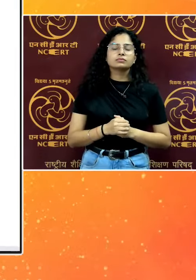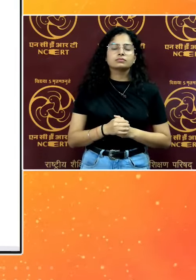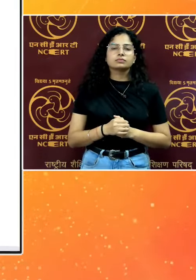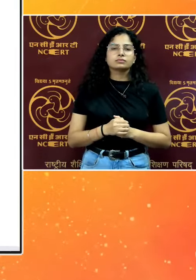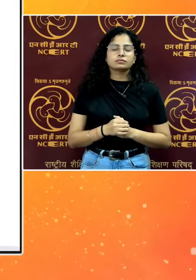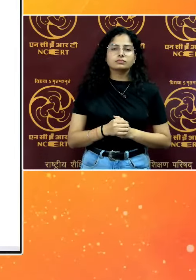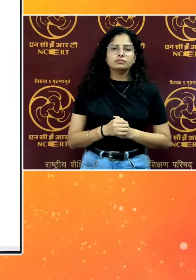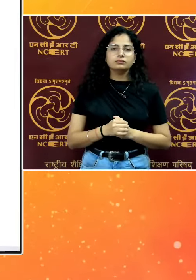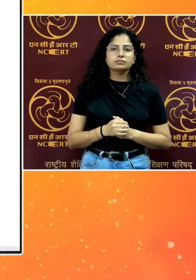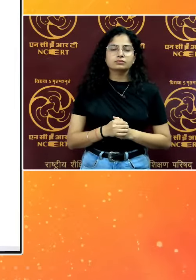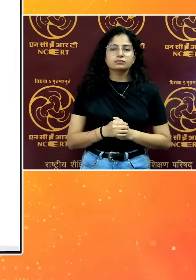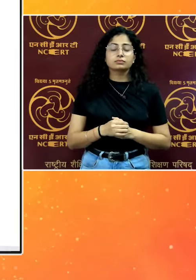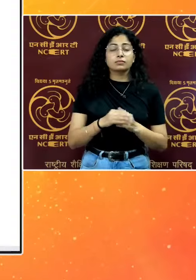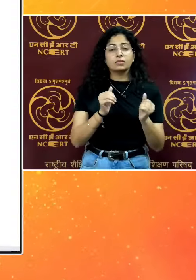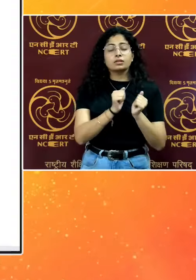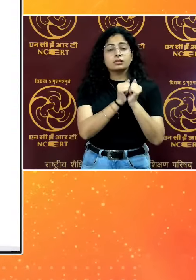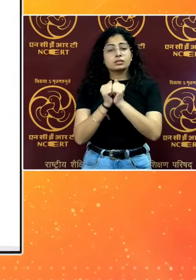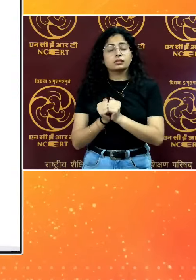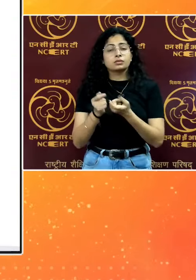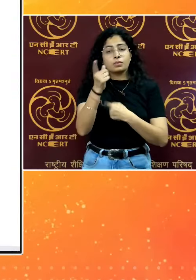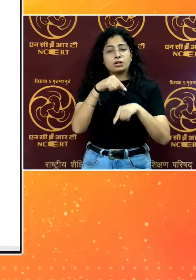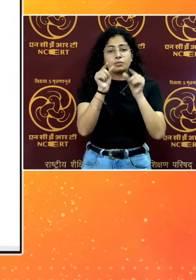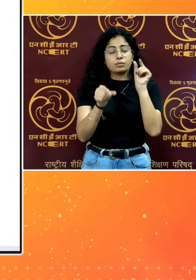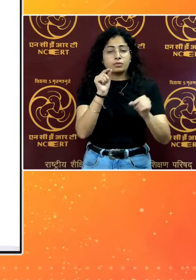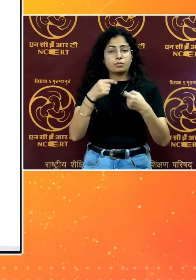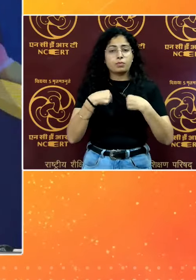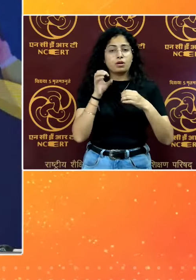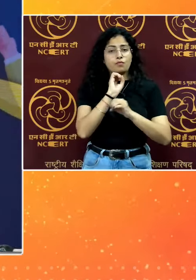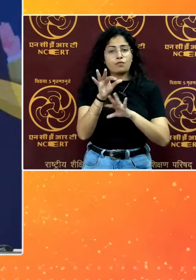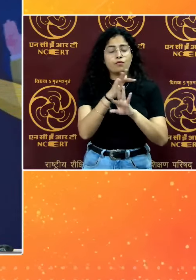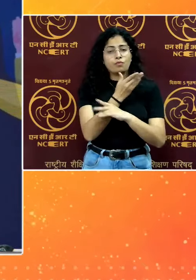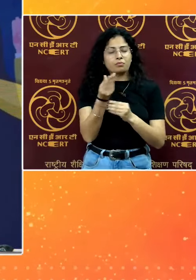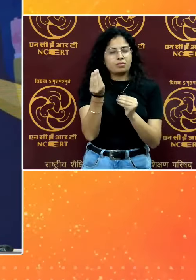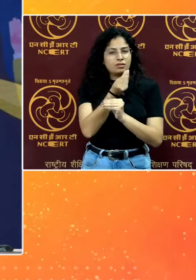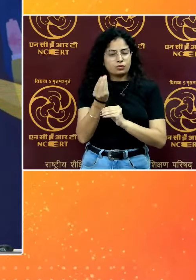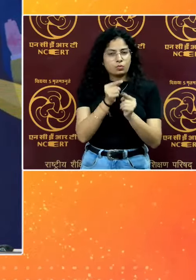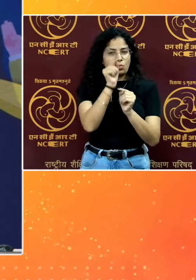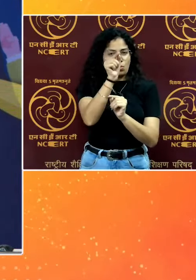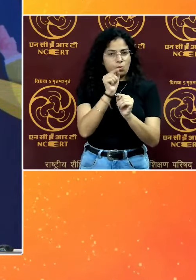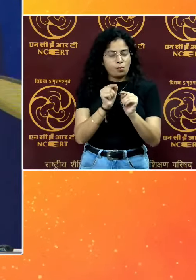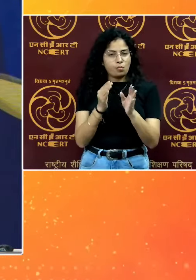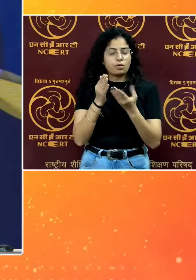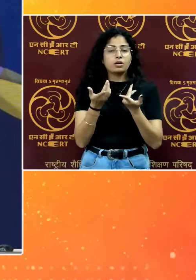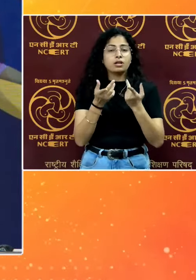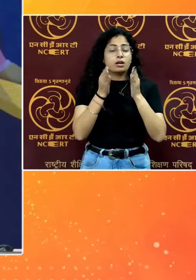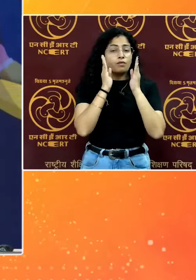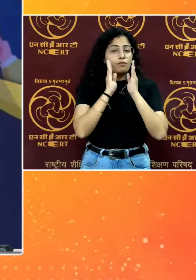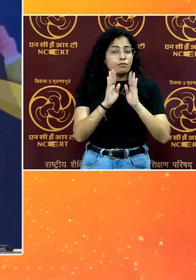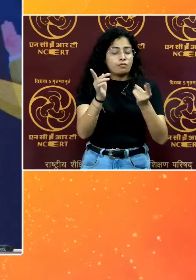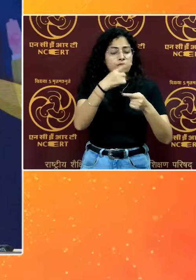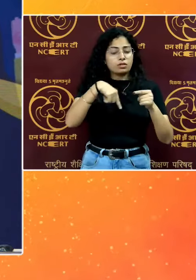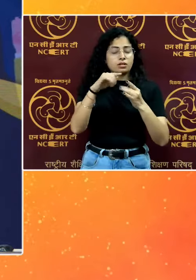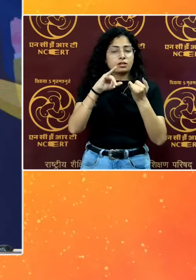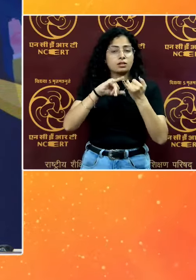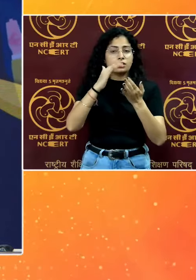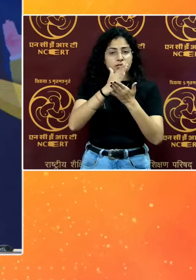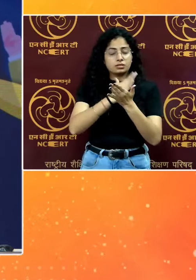Namaste. And to all the viewers, I just want to say that there are certain points that we'll be focusing on during this session,